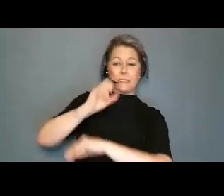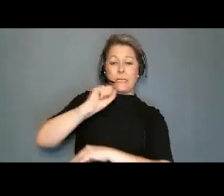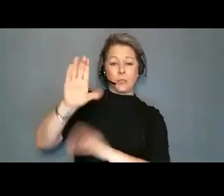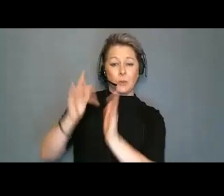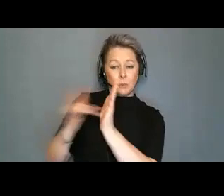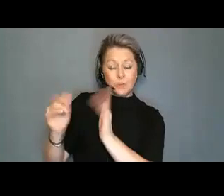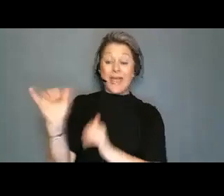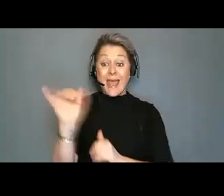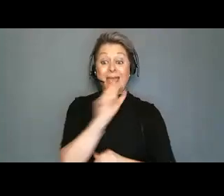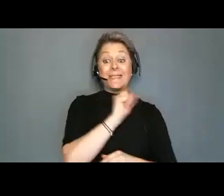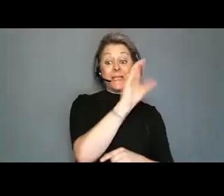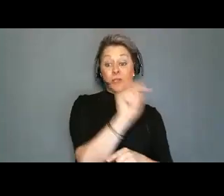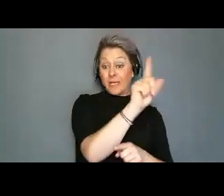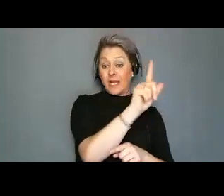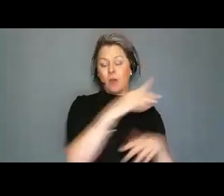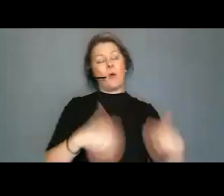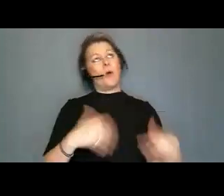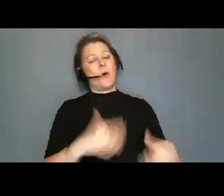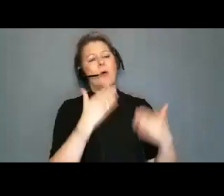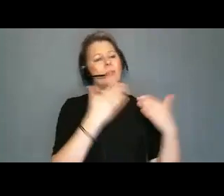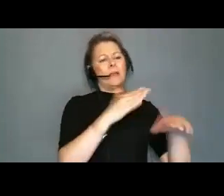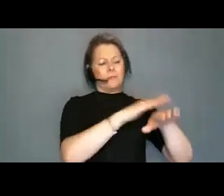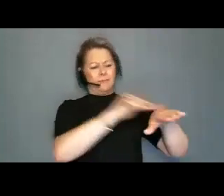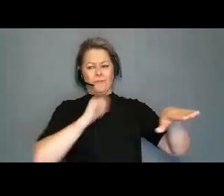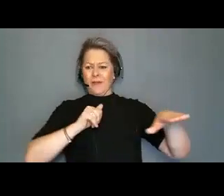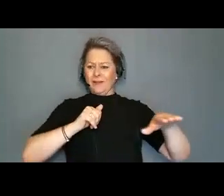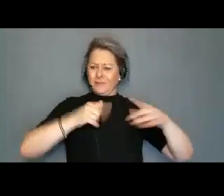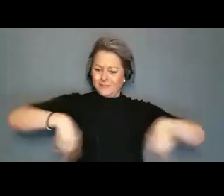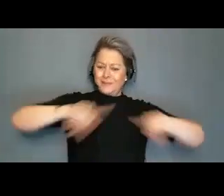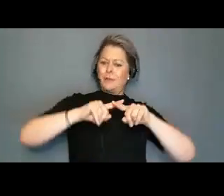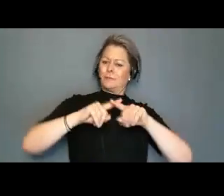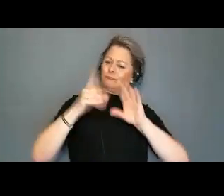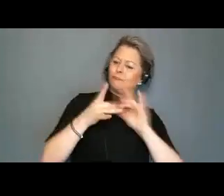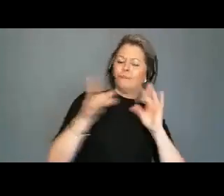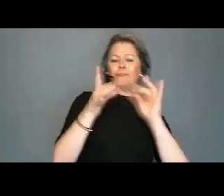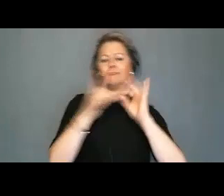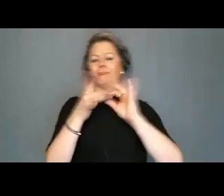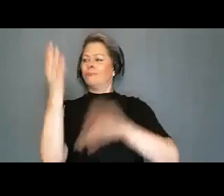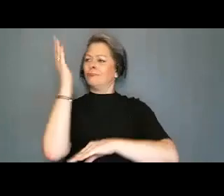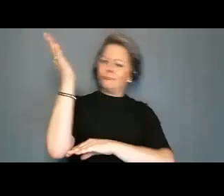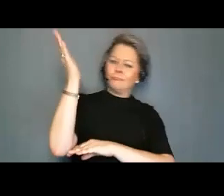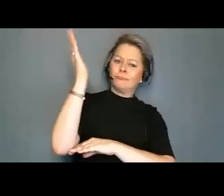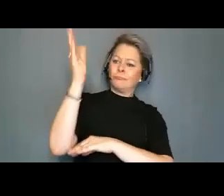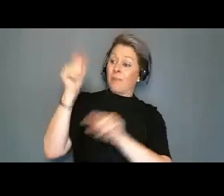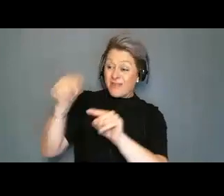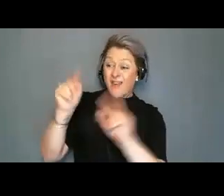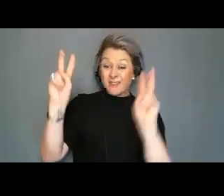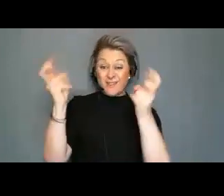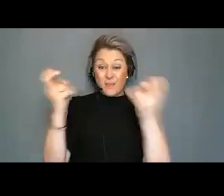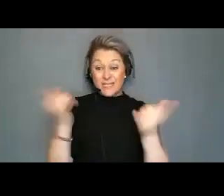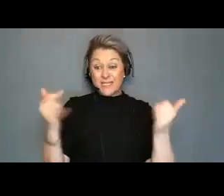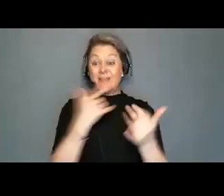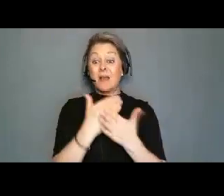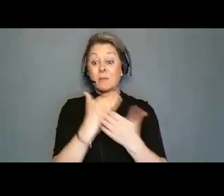Seniors NL for the kind invitation to come and share some information about a very important piece